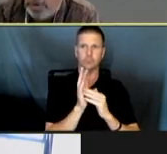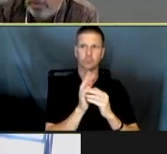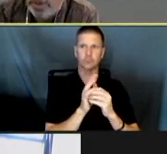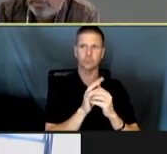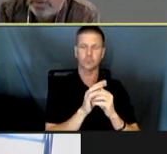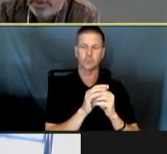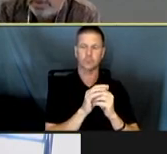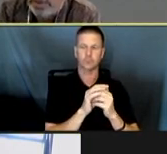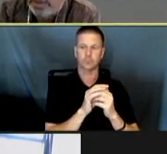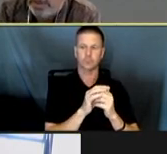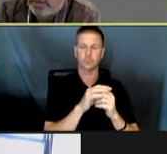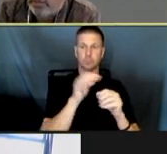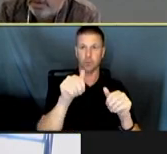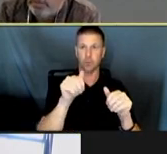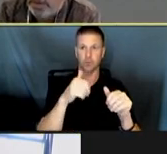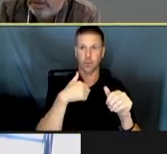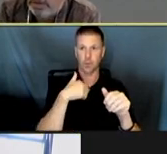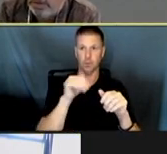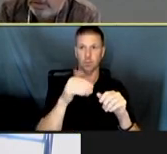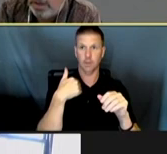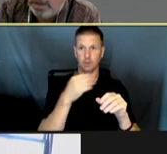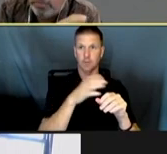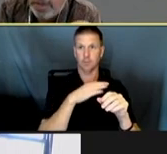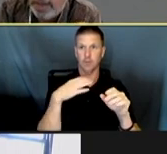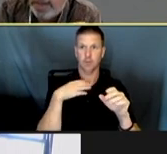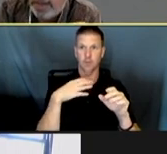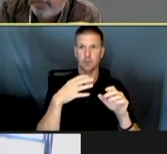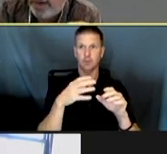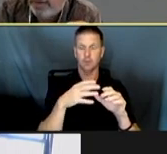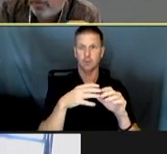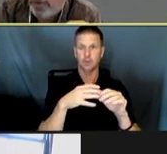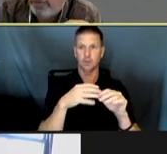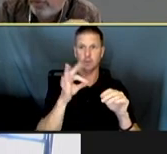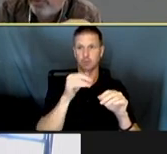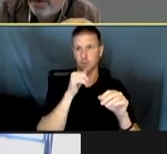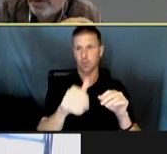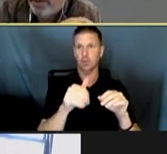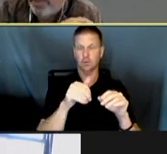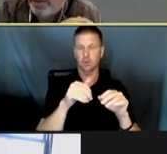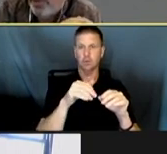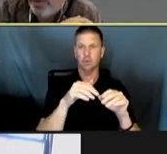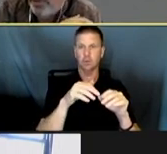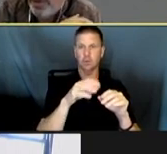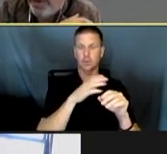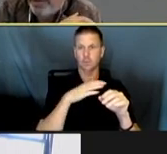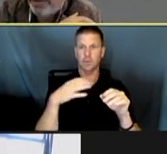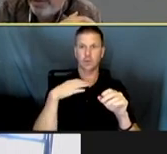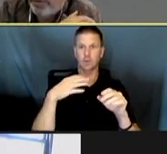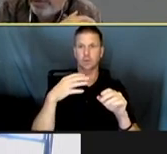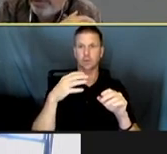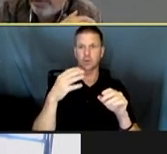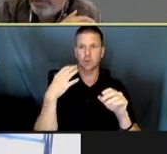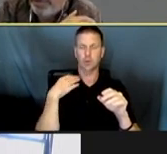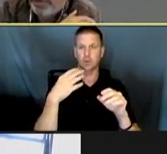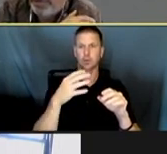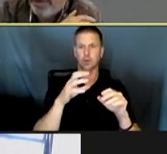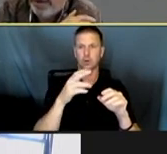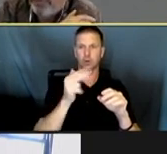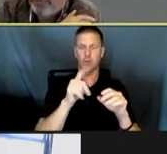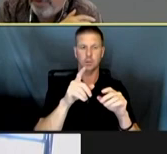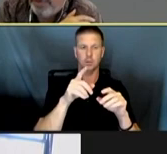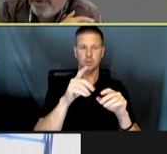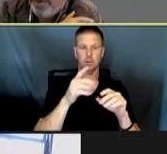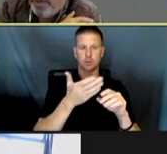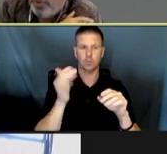But are we able then to have the committee, if not, if there's not a committee chair, Jan, is that something that the